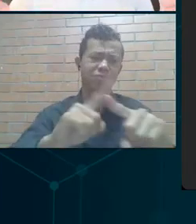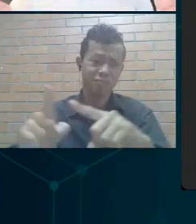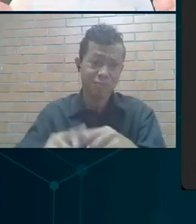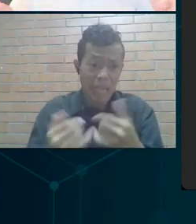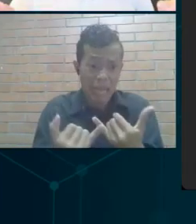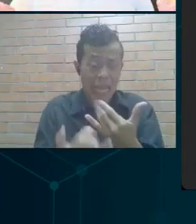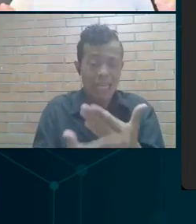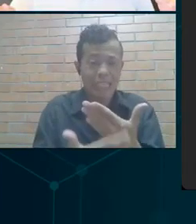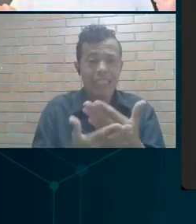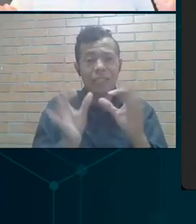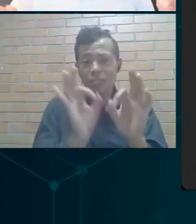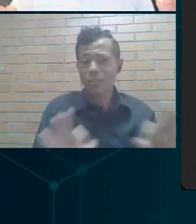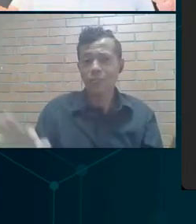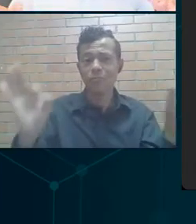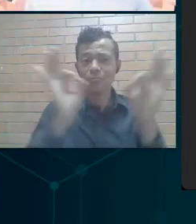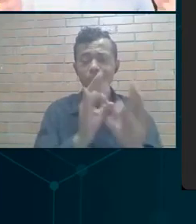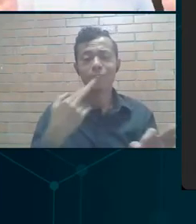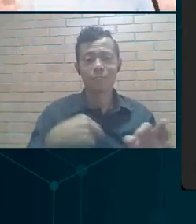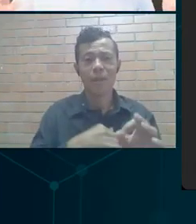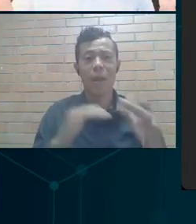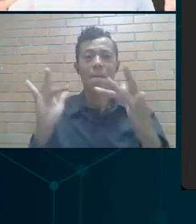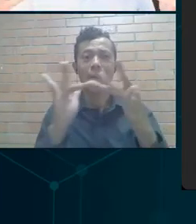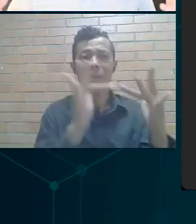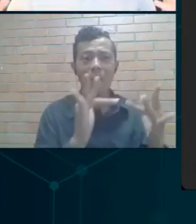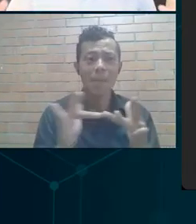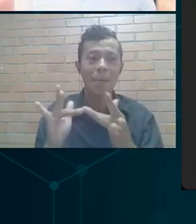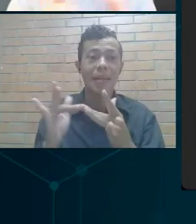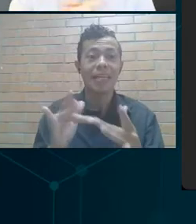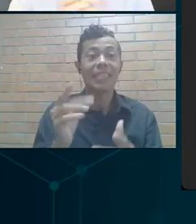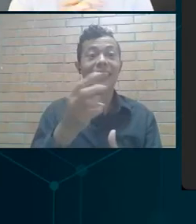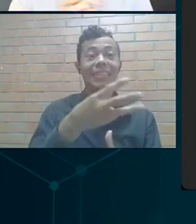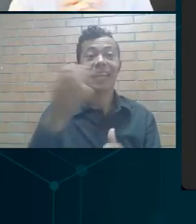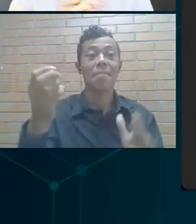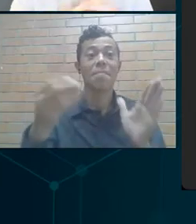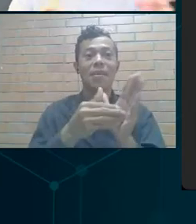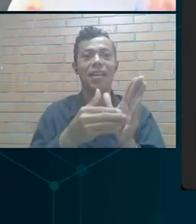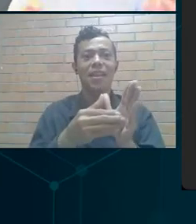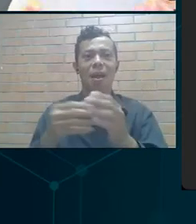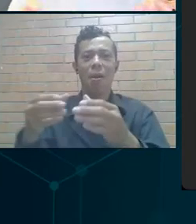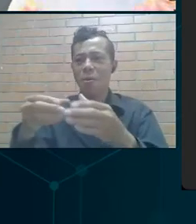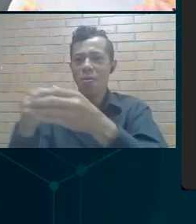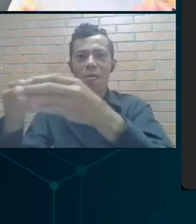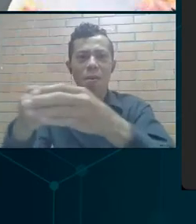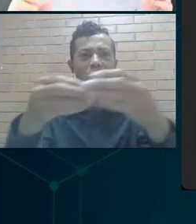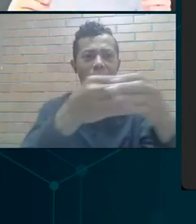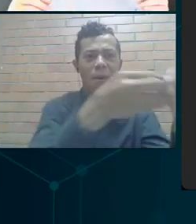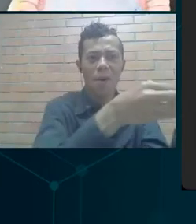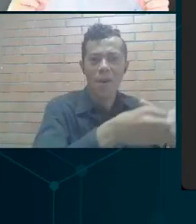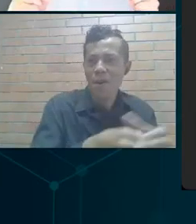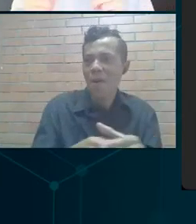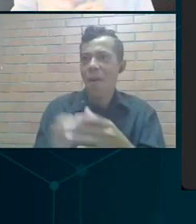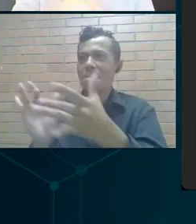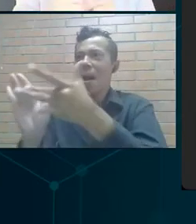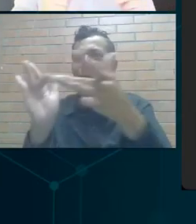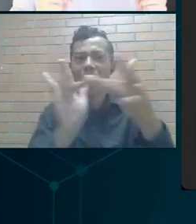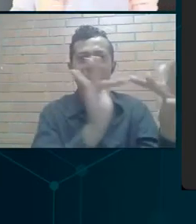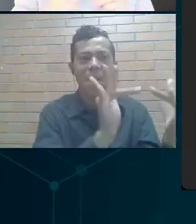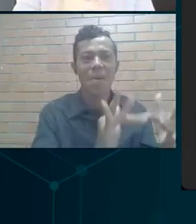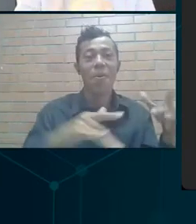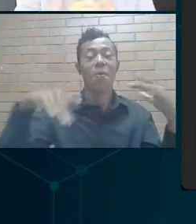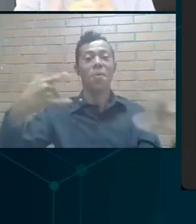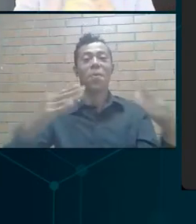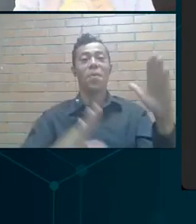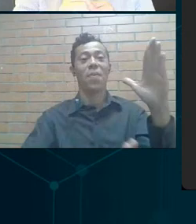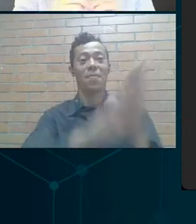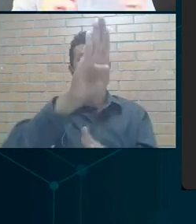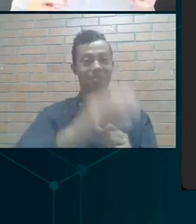3,000 organizations around the world, and it was a great achievement. However, when it came to being able to directly connect to